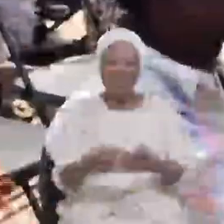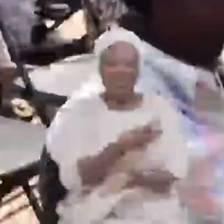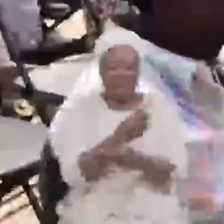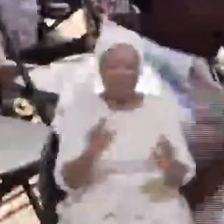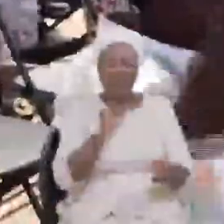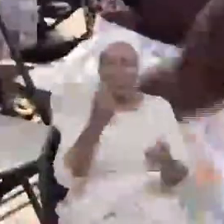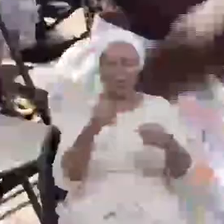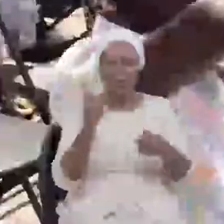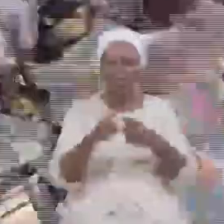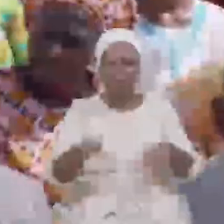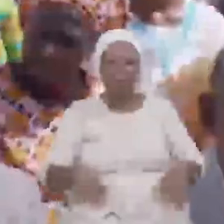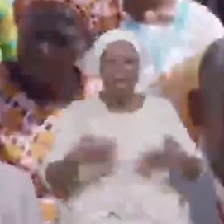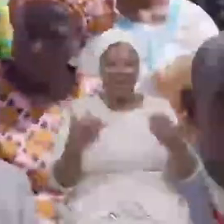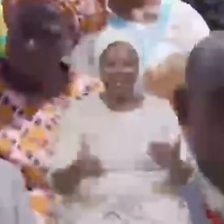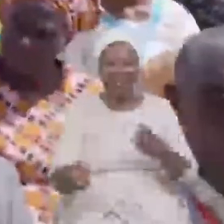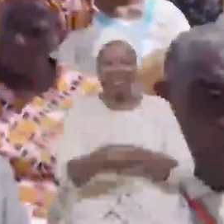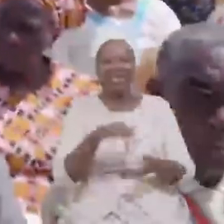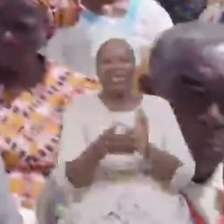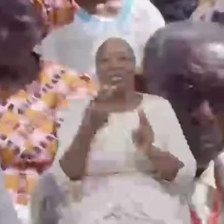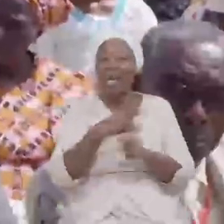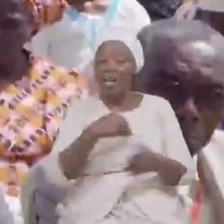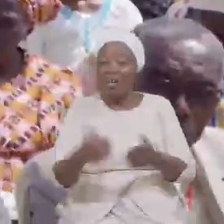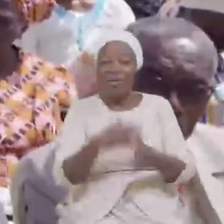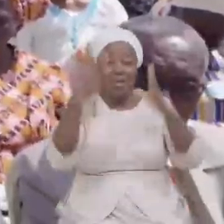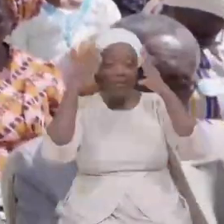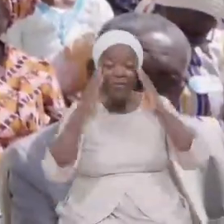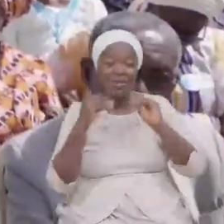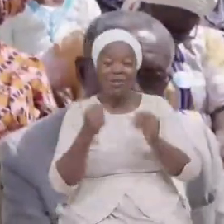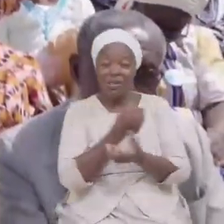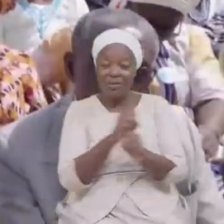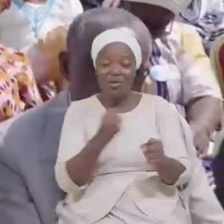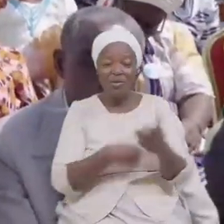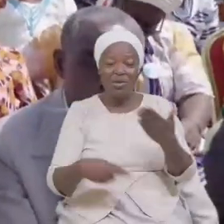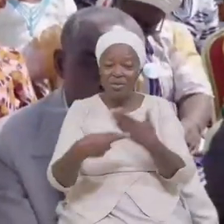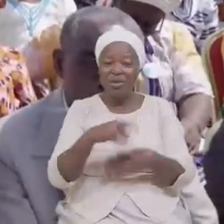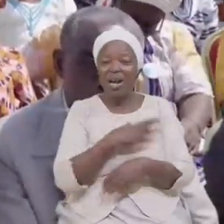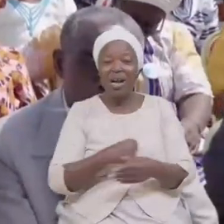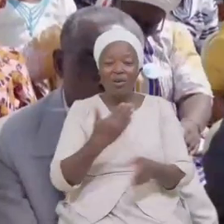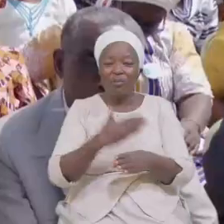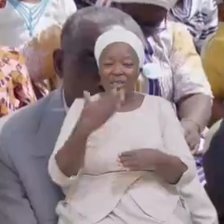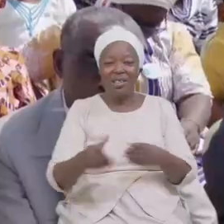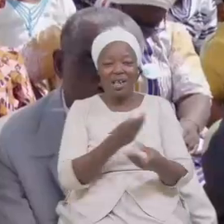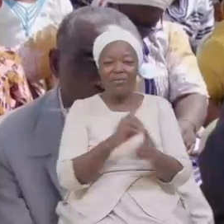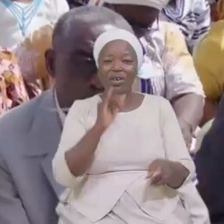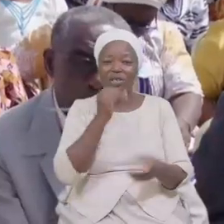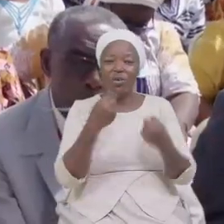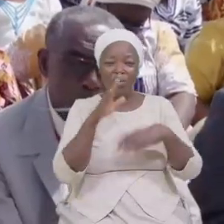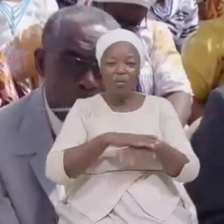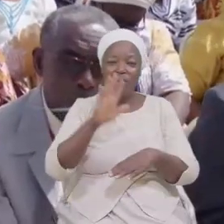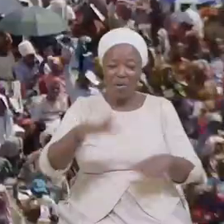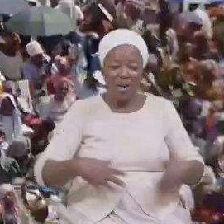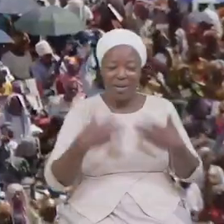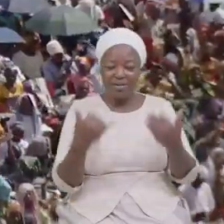A new experience of salvation, restoration, and total deliverance coming upon your life today